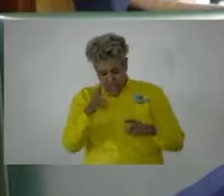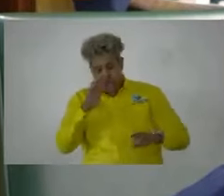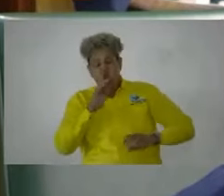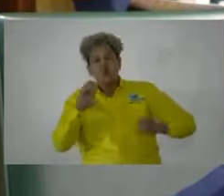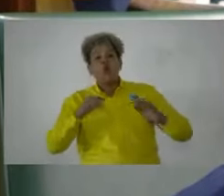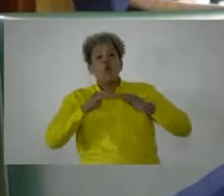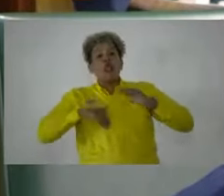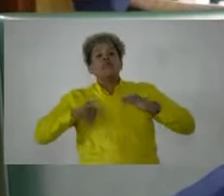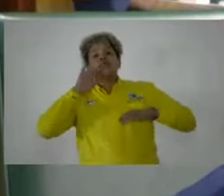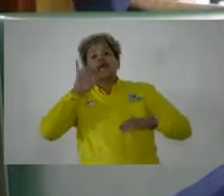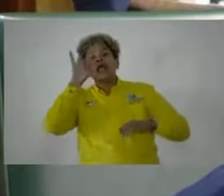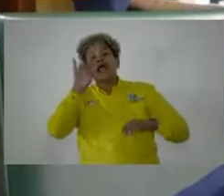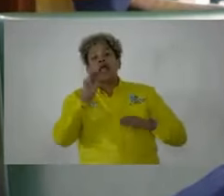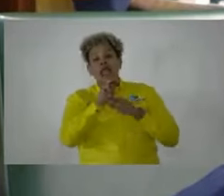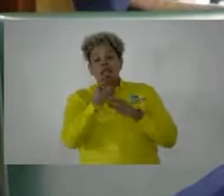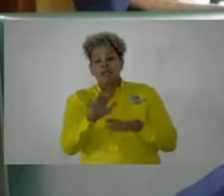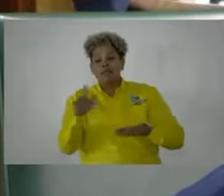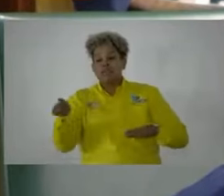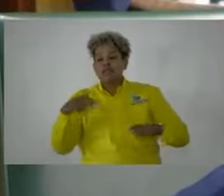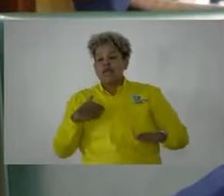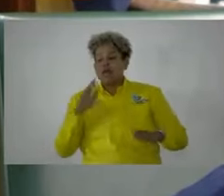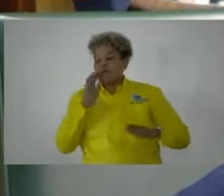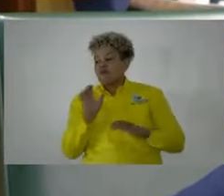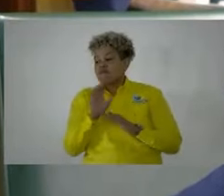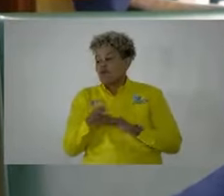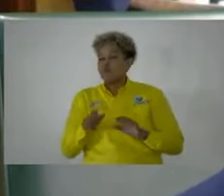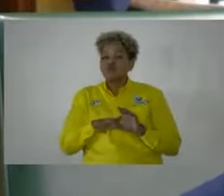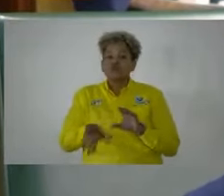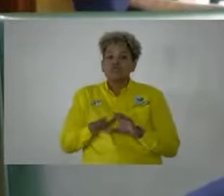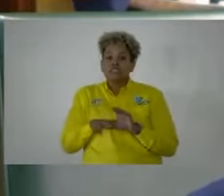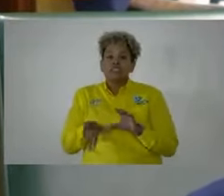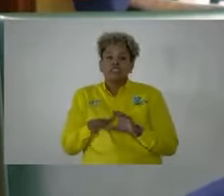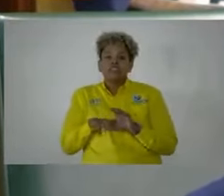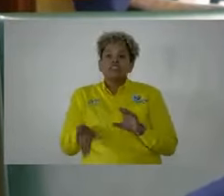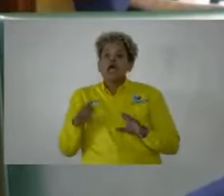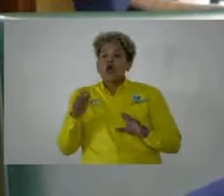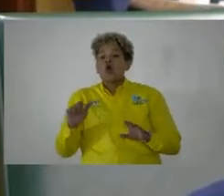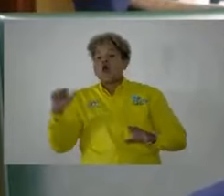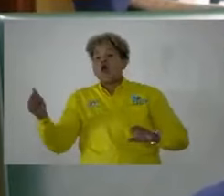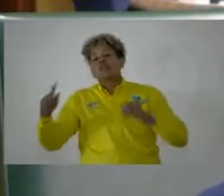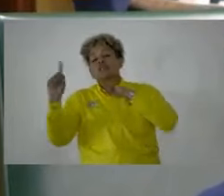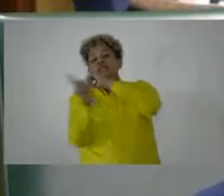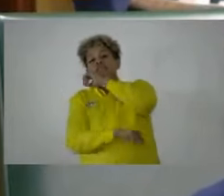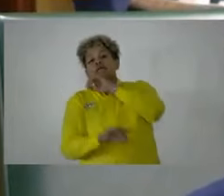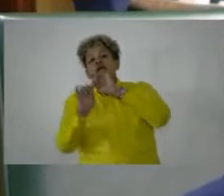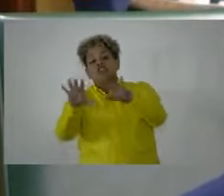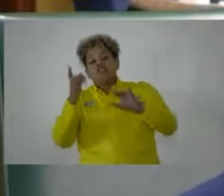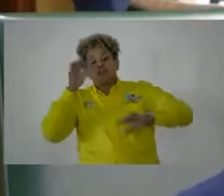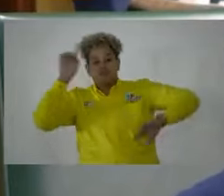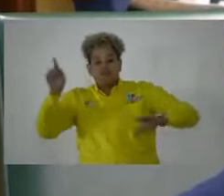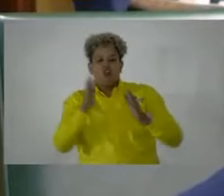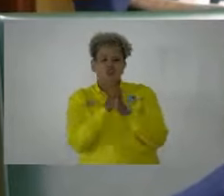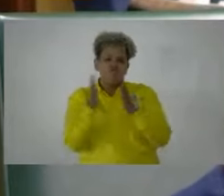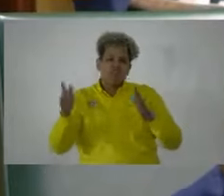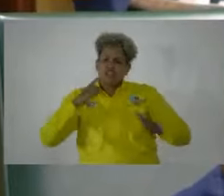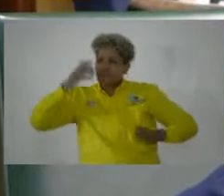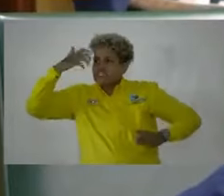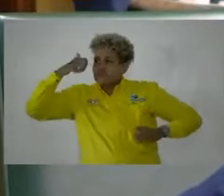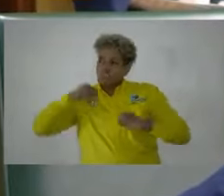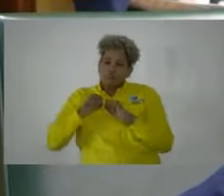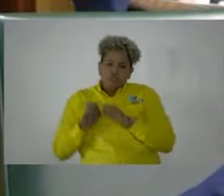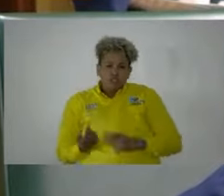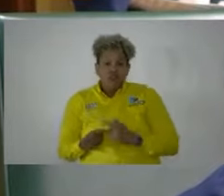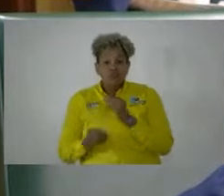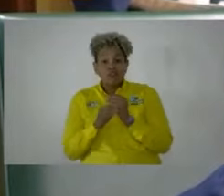less than 8 ministers have been forced to resign or have been otherwise sanctioned for a range of serious breaches,